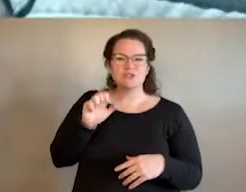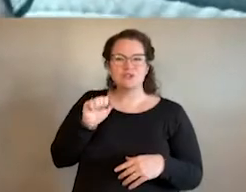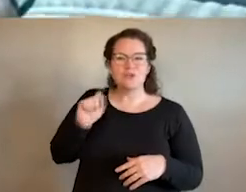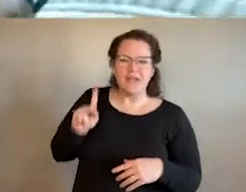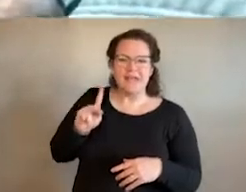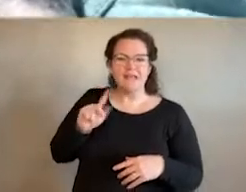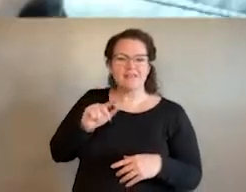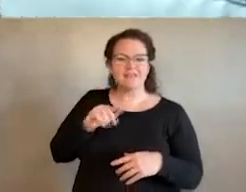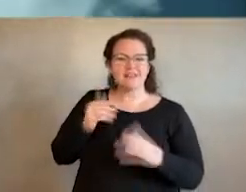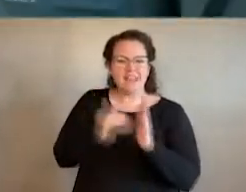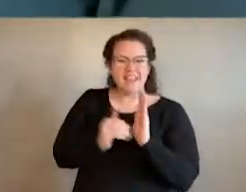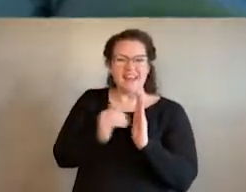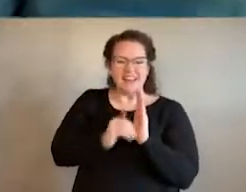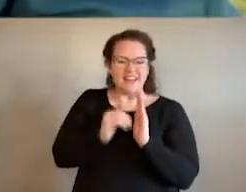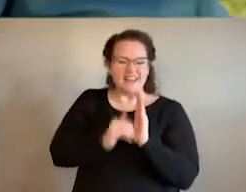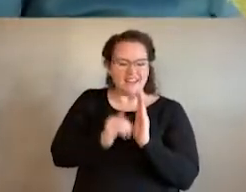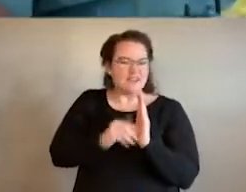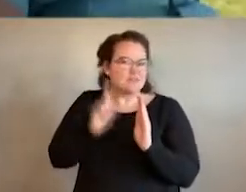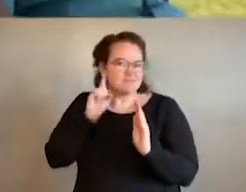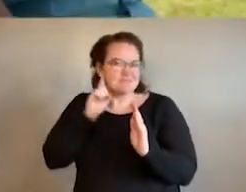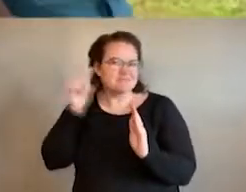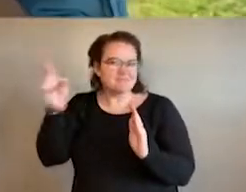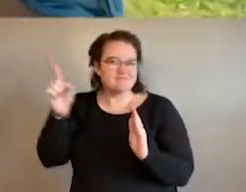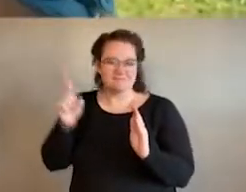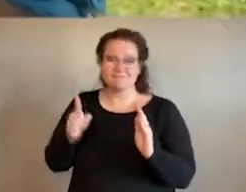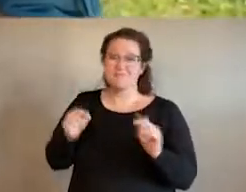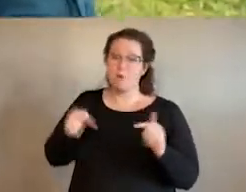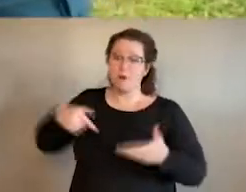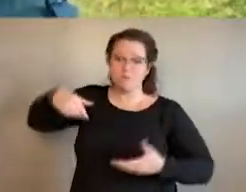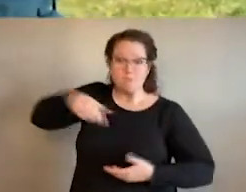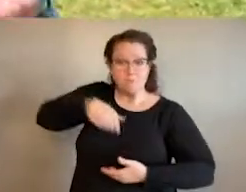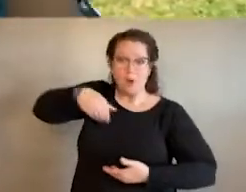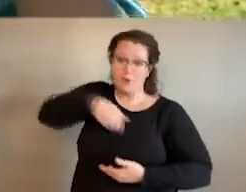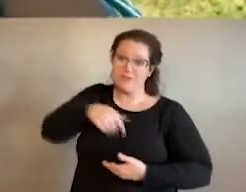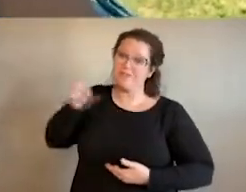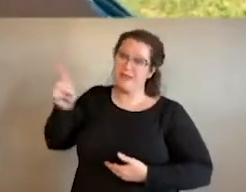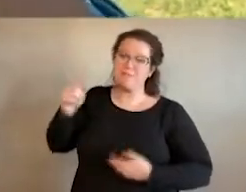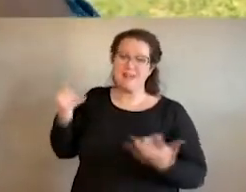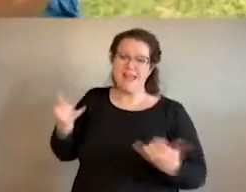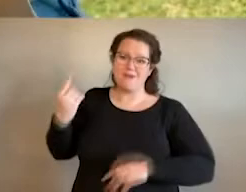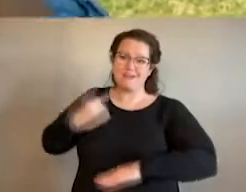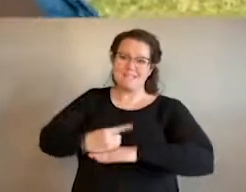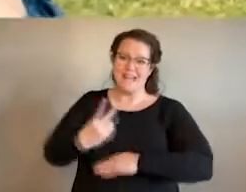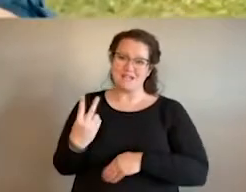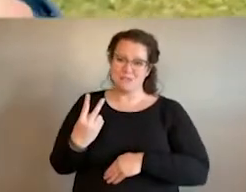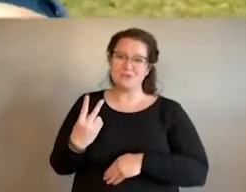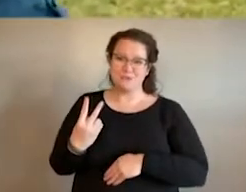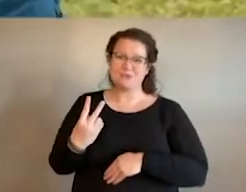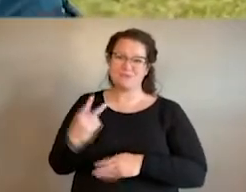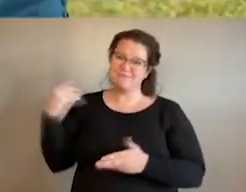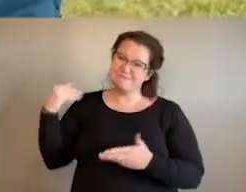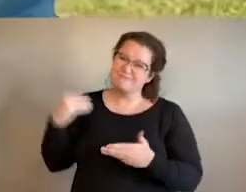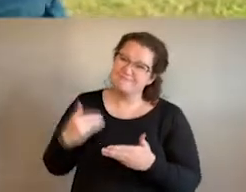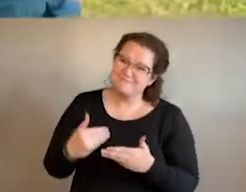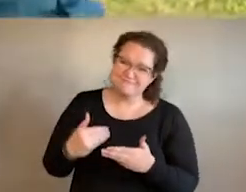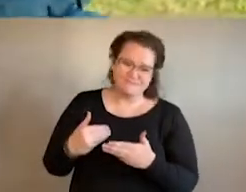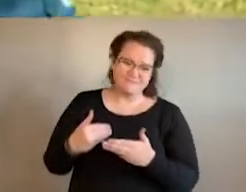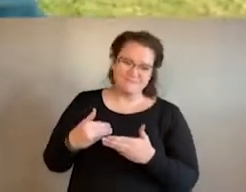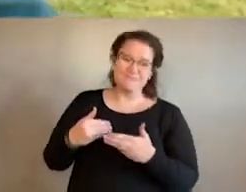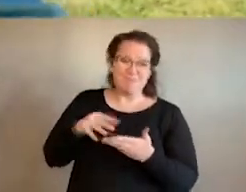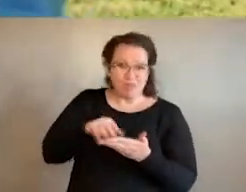feeding, and it's day two of bottle feeding, so we're getting there, not quite, but we're getting